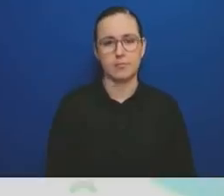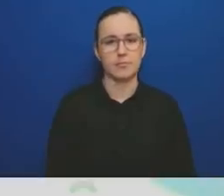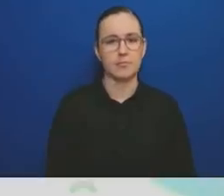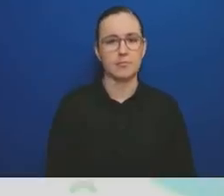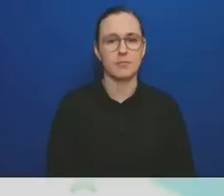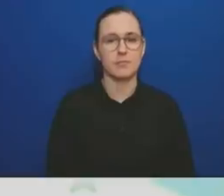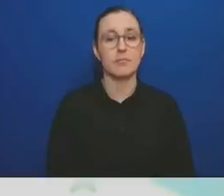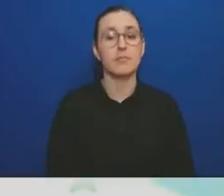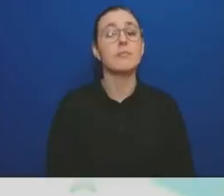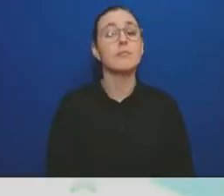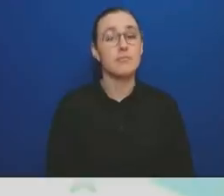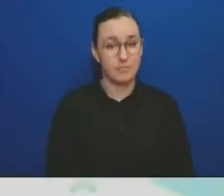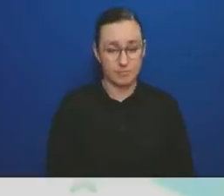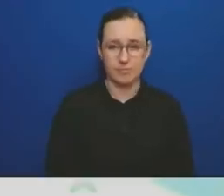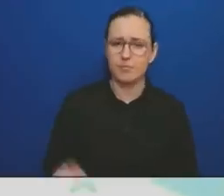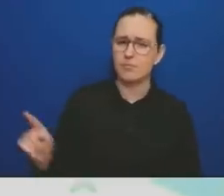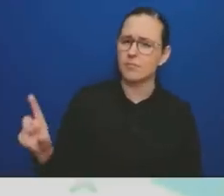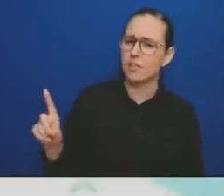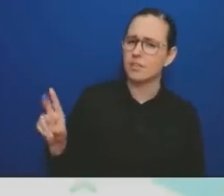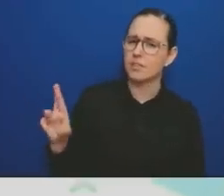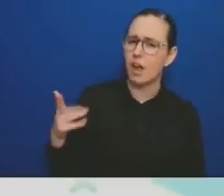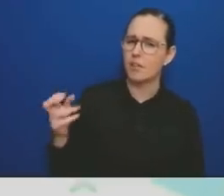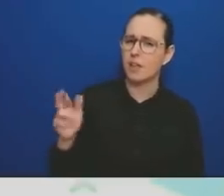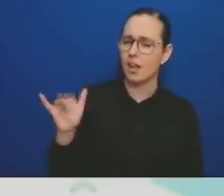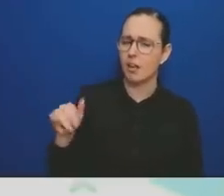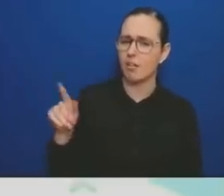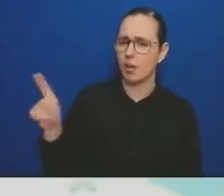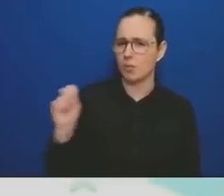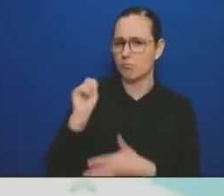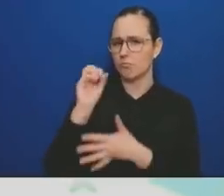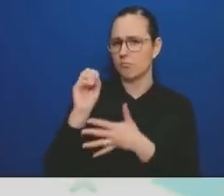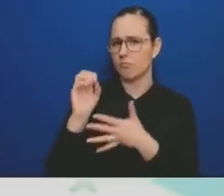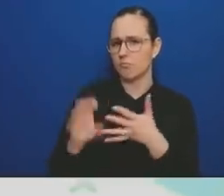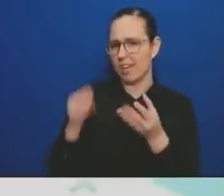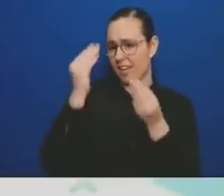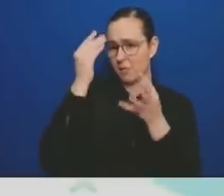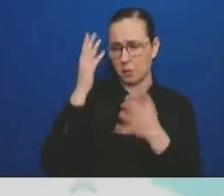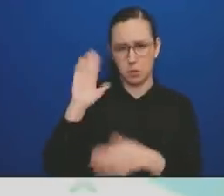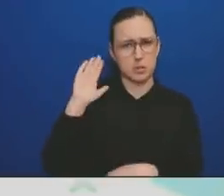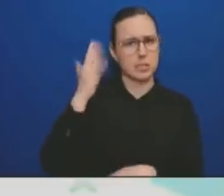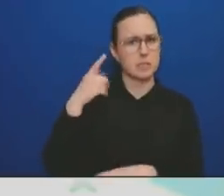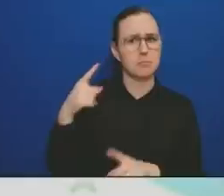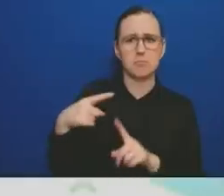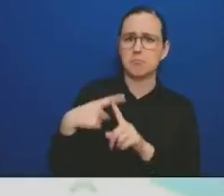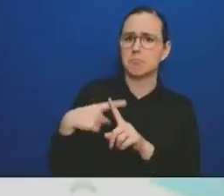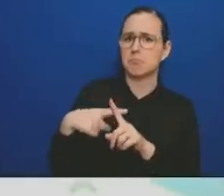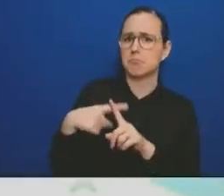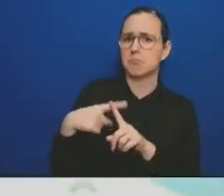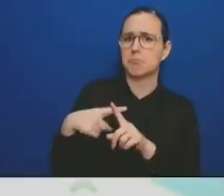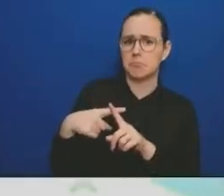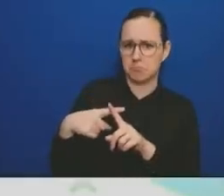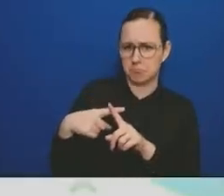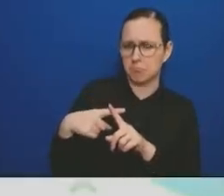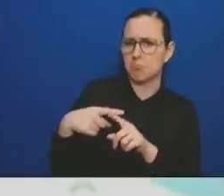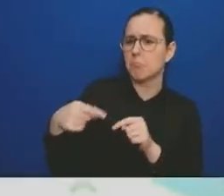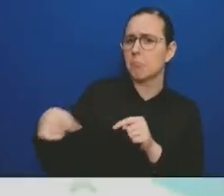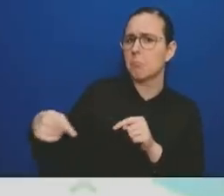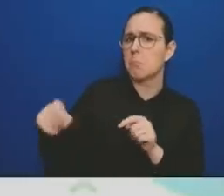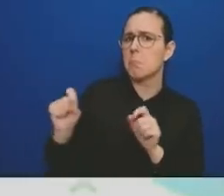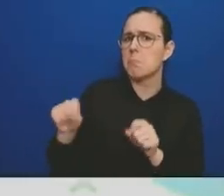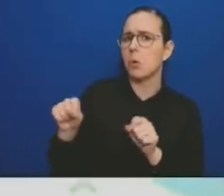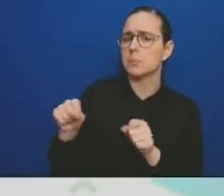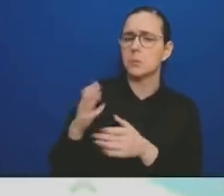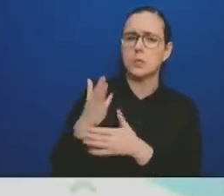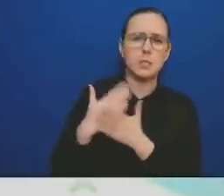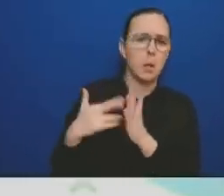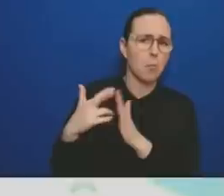Hi there. I'm wondering, with all the information that you've laid out today, Dr. Henry, and talking about, you sound a little bit optimistic that by February 16th, at